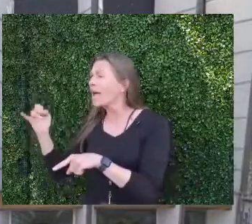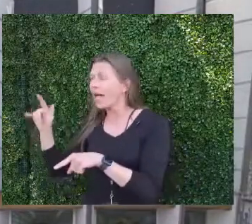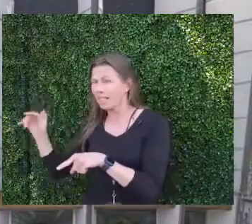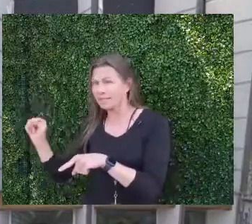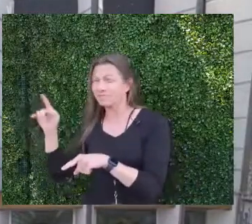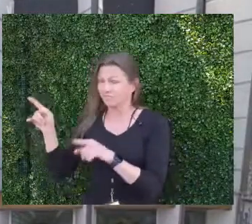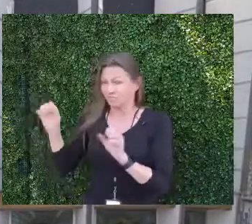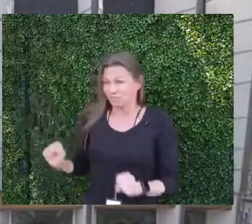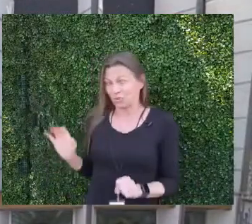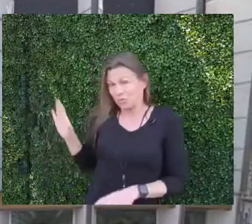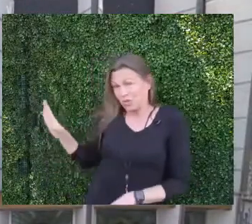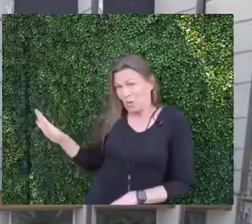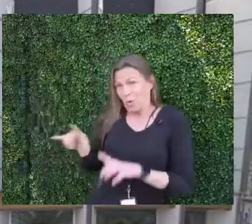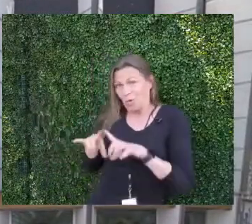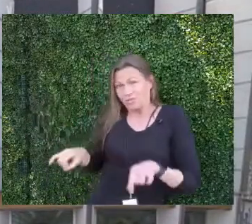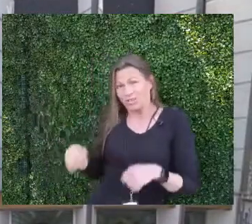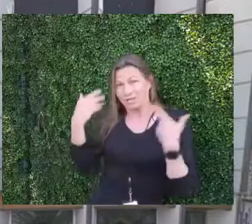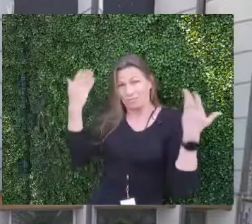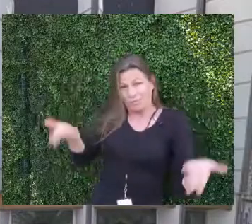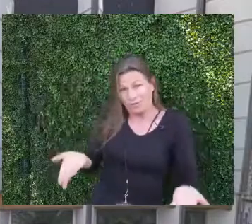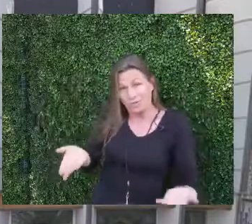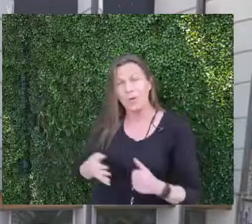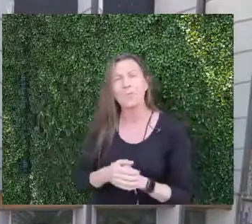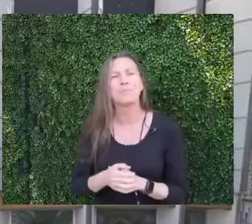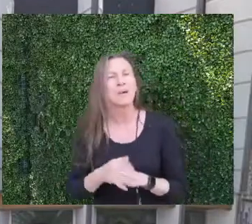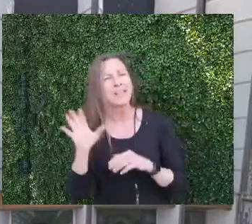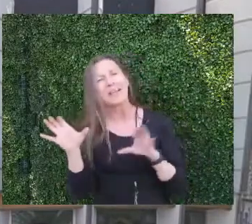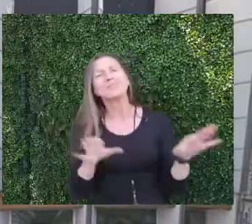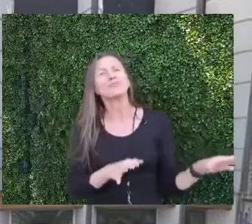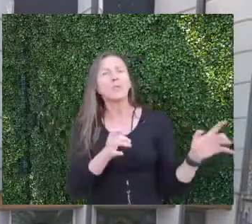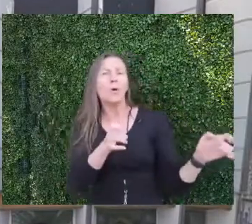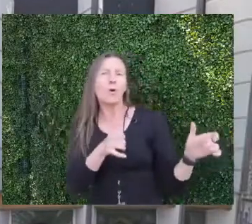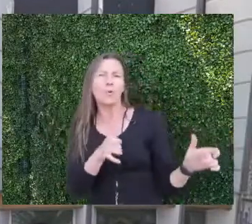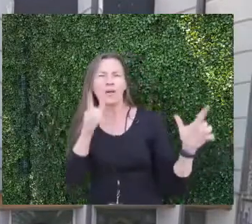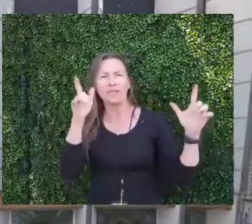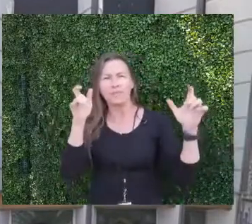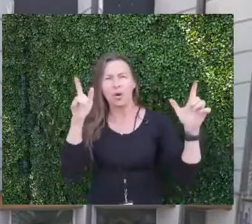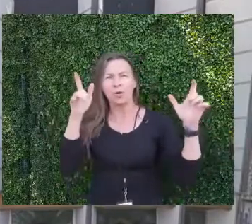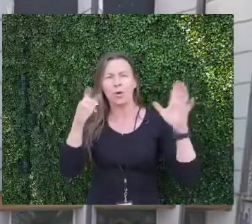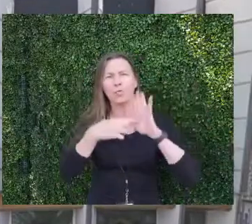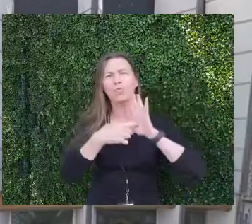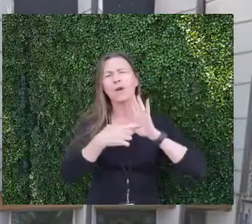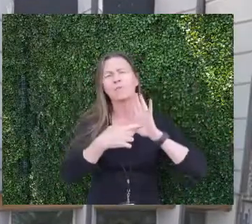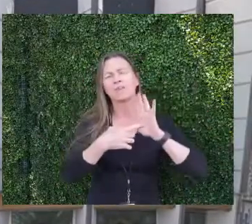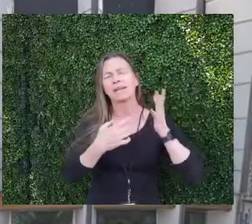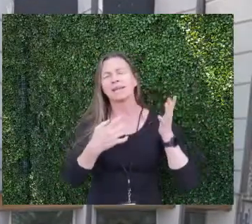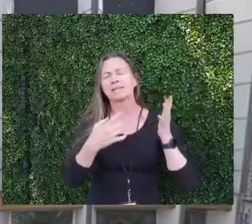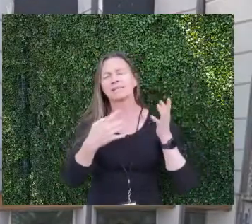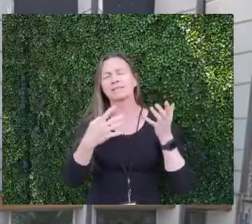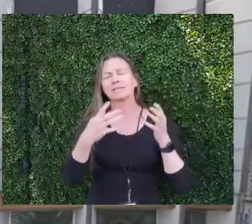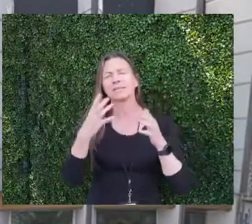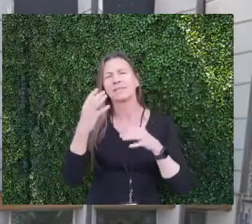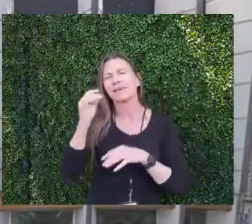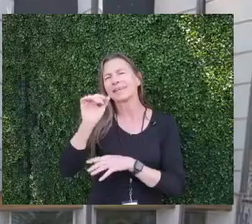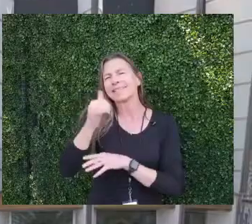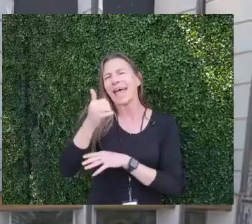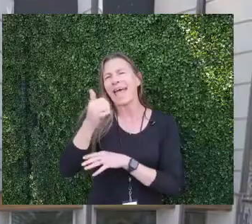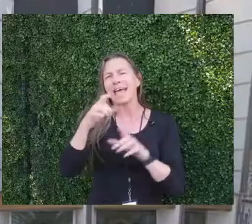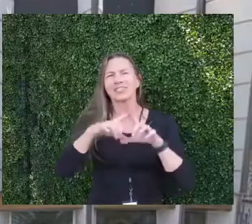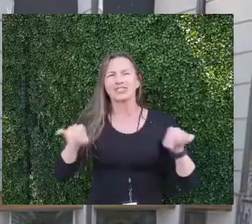check. We don't even know. But let's do a quick photo representing the 10 checks that we just handed out here in the state